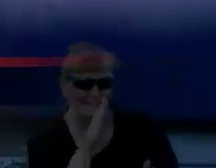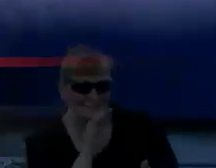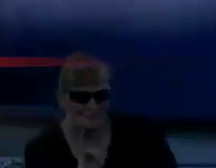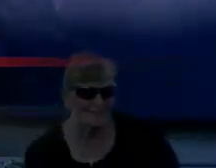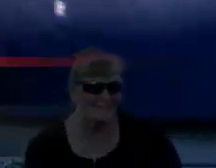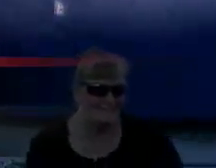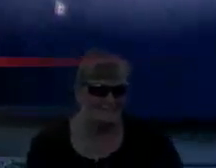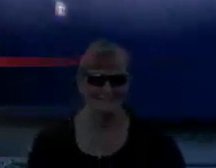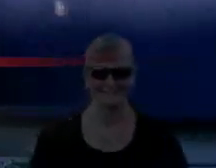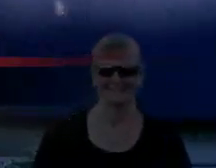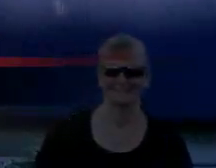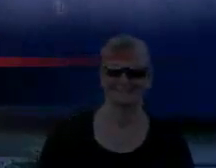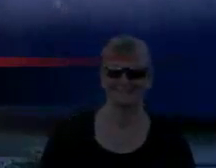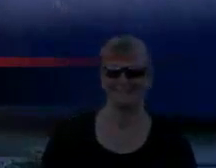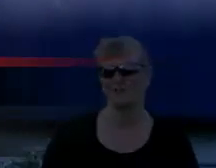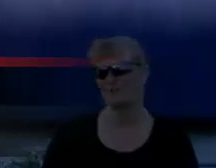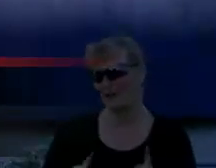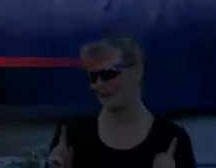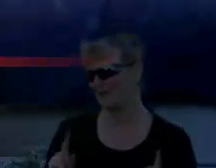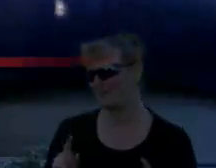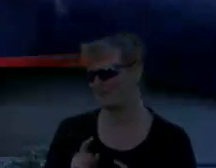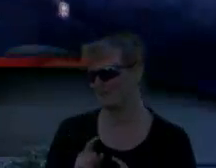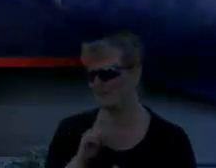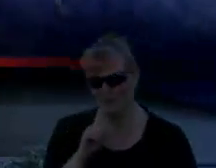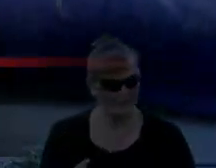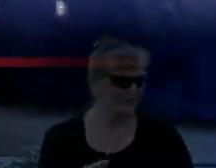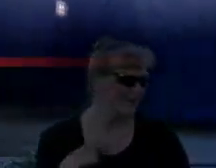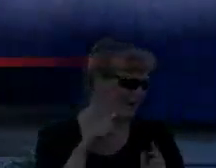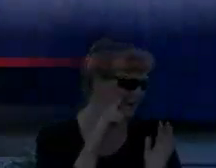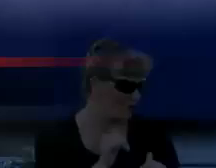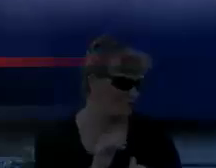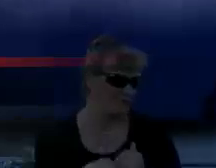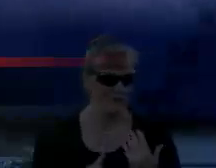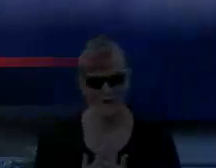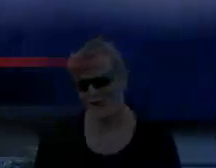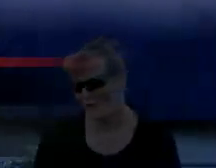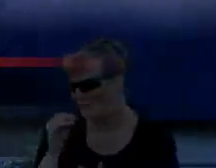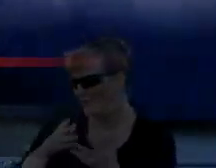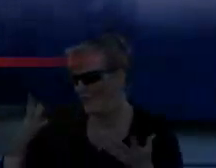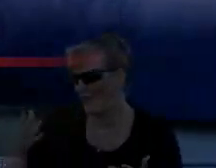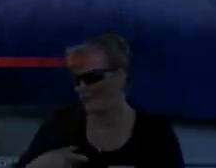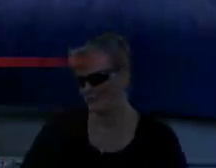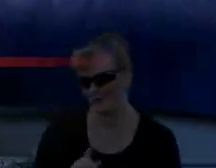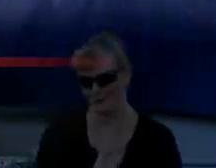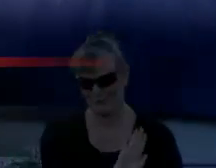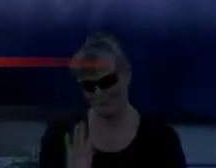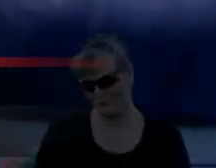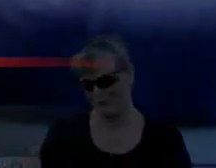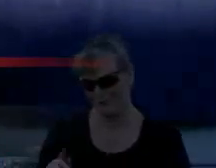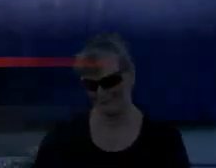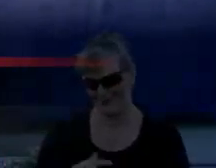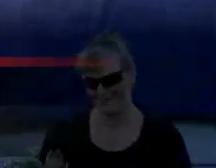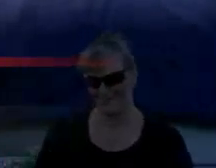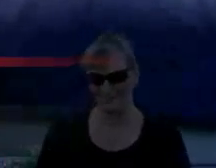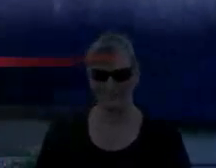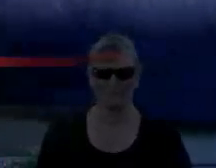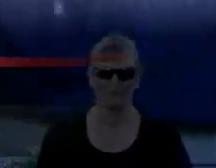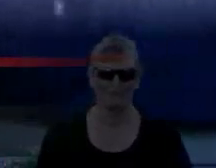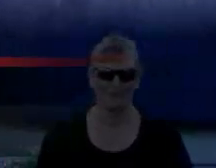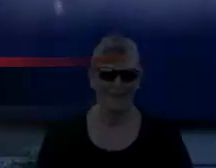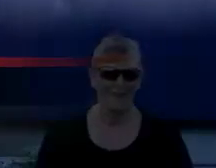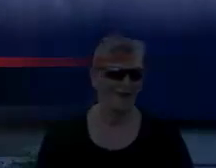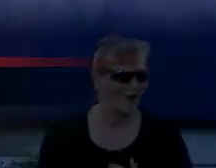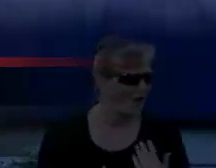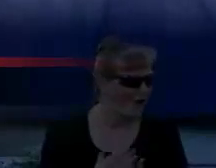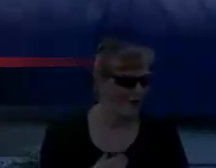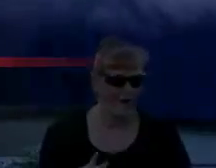High school is memorable, to say the least, and from the bottom of my heart, I hope that you all learned so much during this journey. I hope you all shared some hysterical